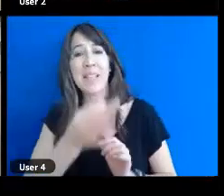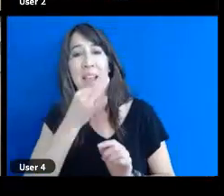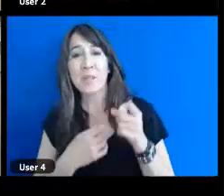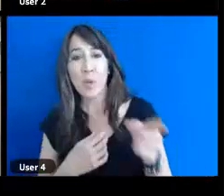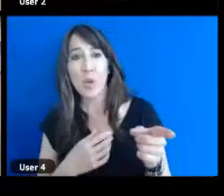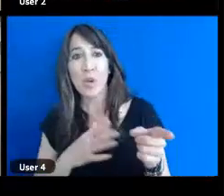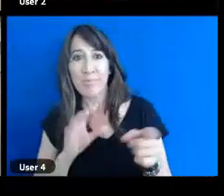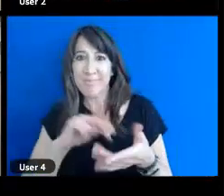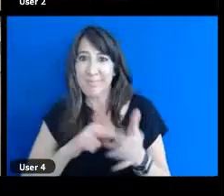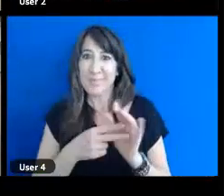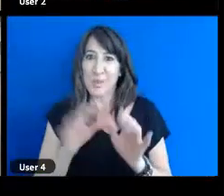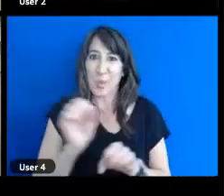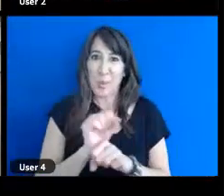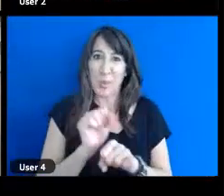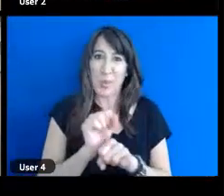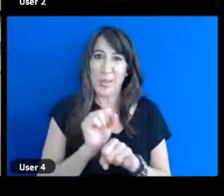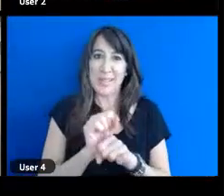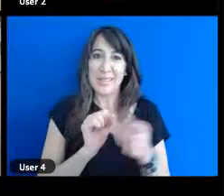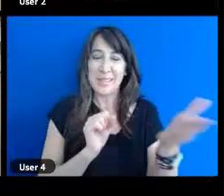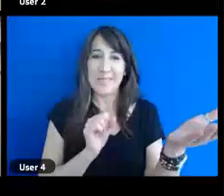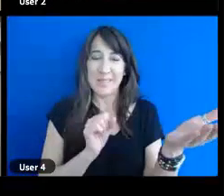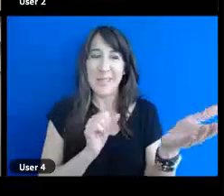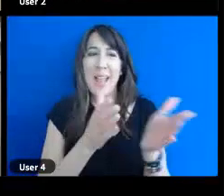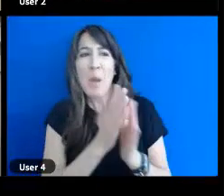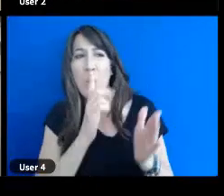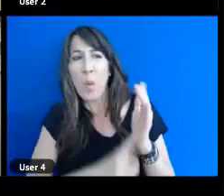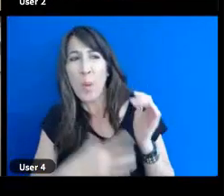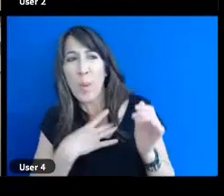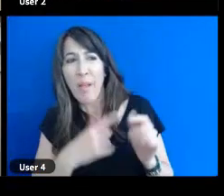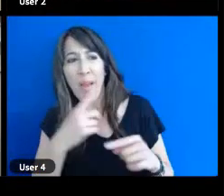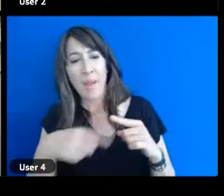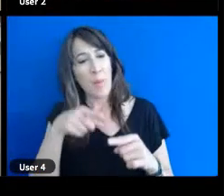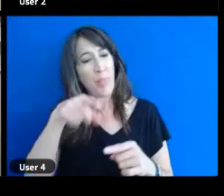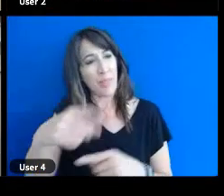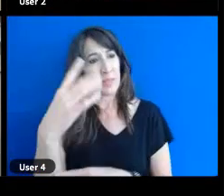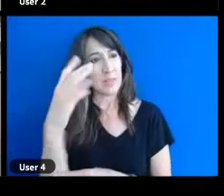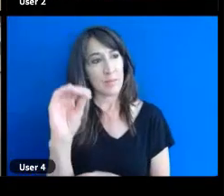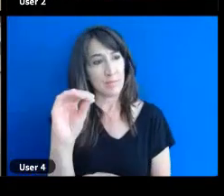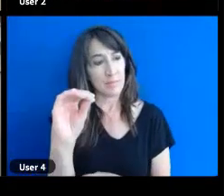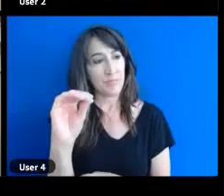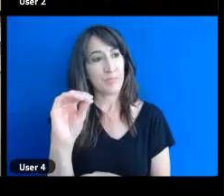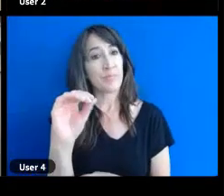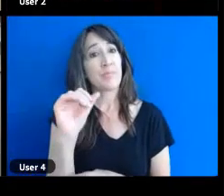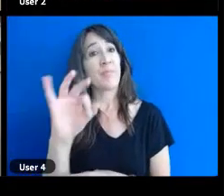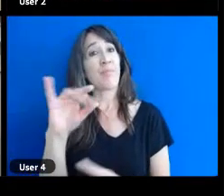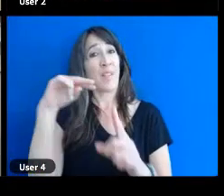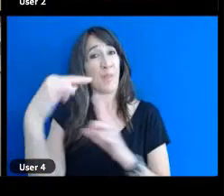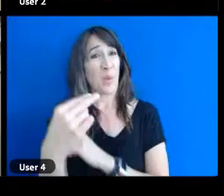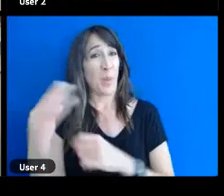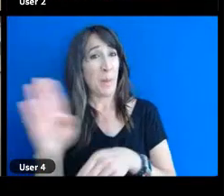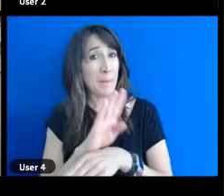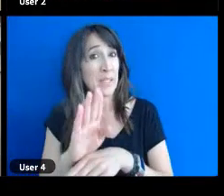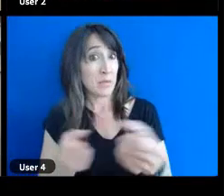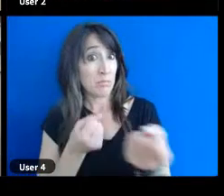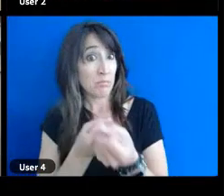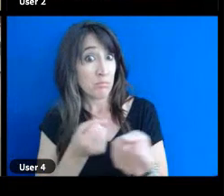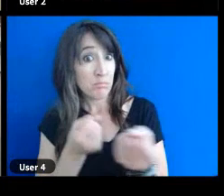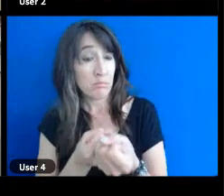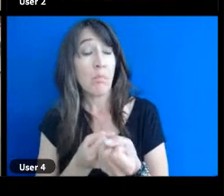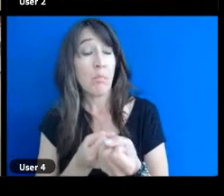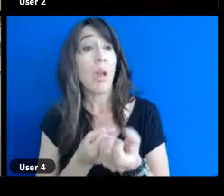with inclusion is to ask the experts, your employees. Ask what they like most about working with your